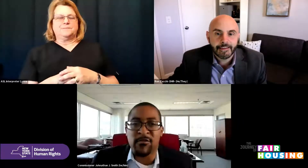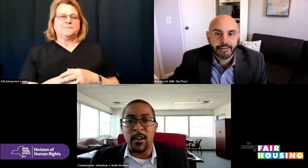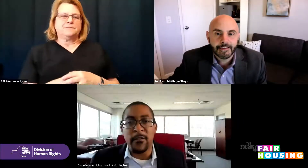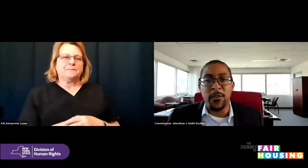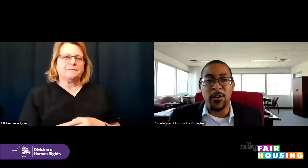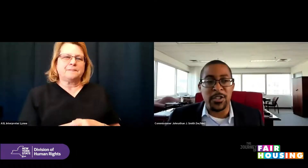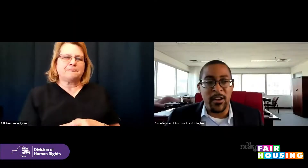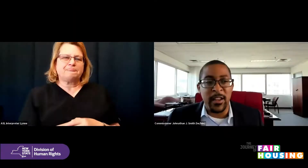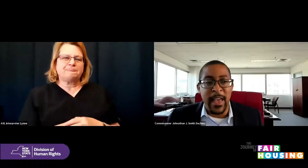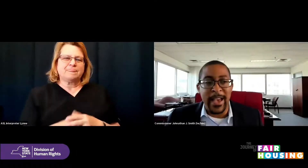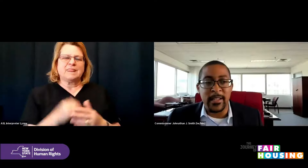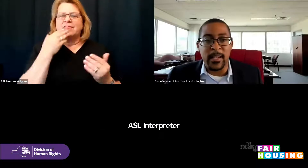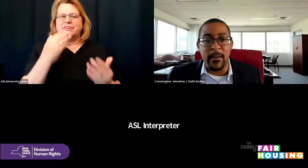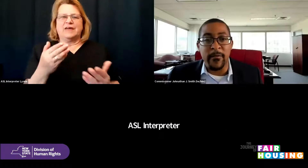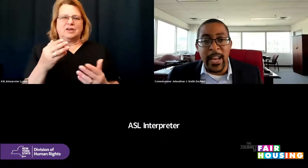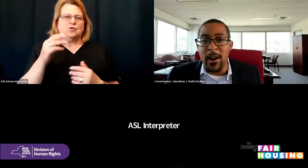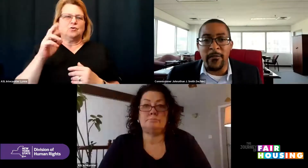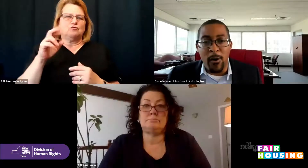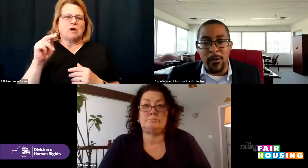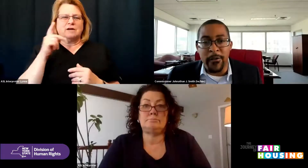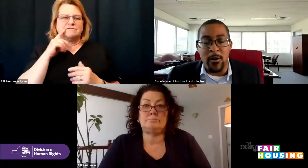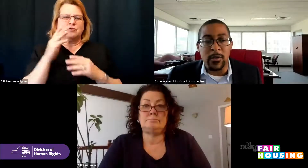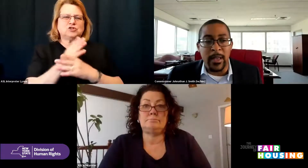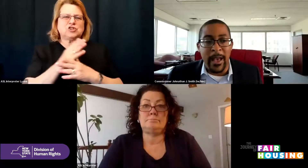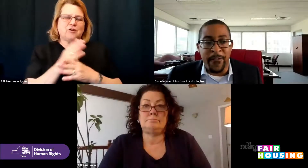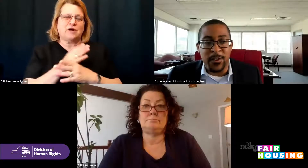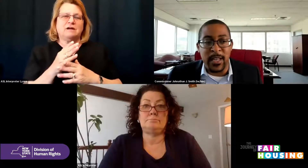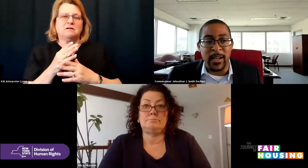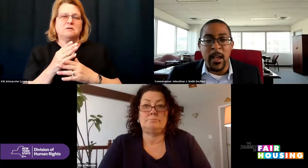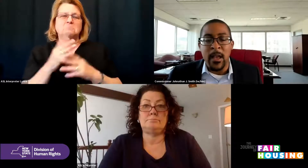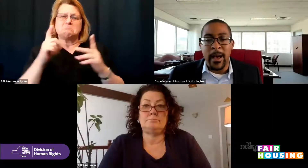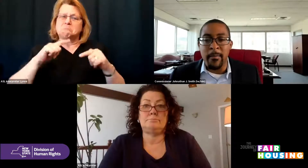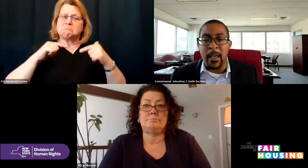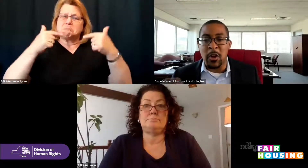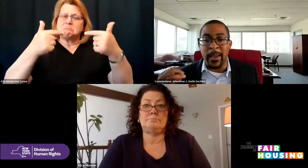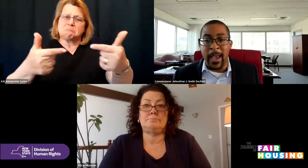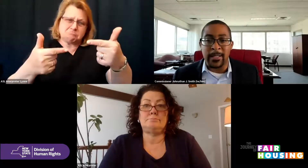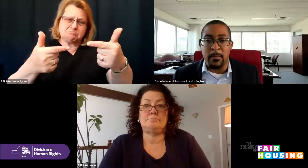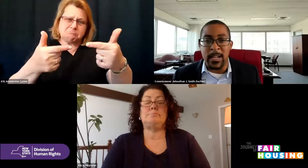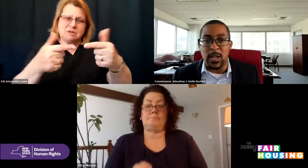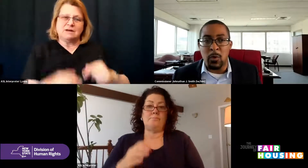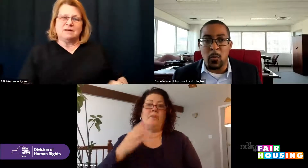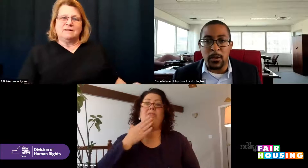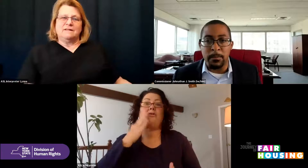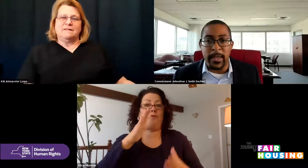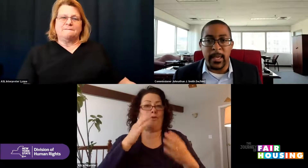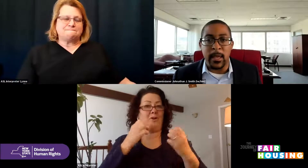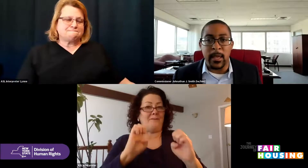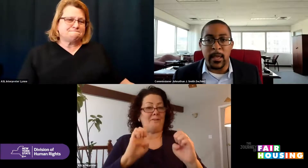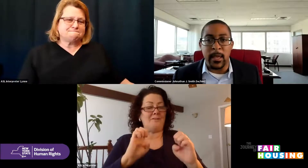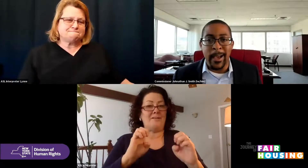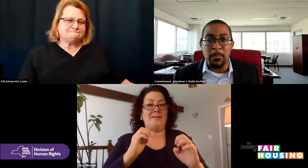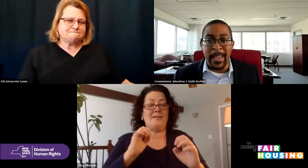Thank you, Ron, for sharing that video and for all of those efforts. And, you know, again, as I mentioned, we will be